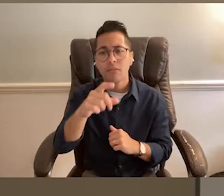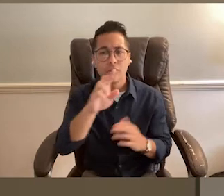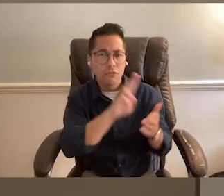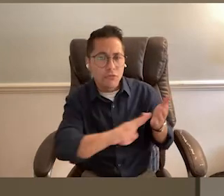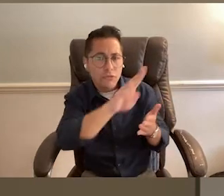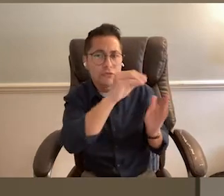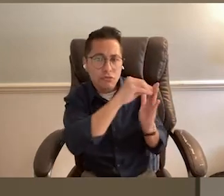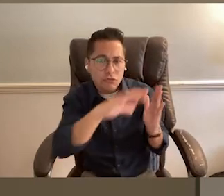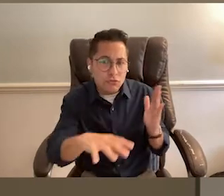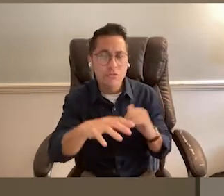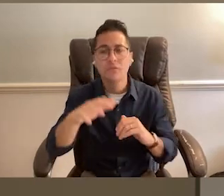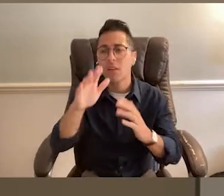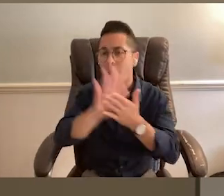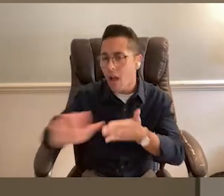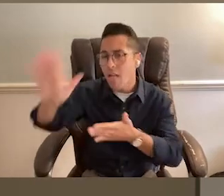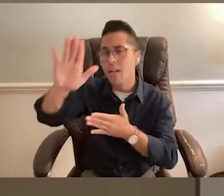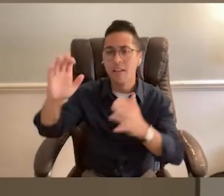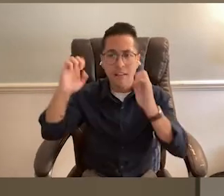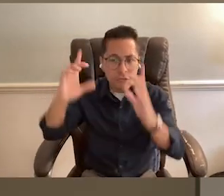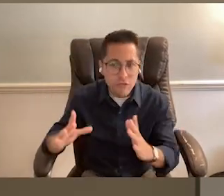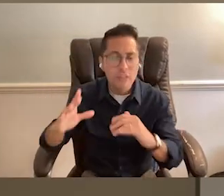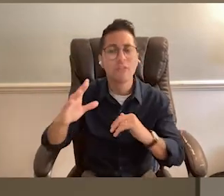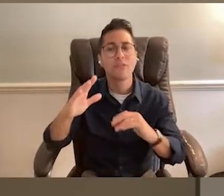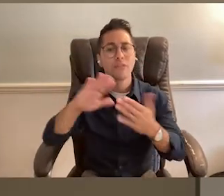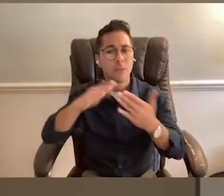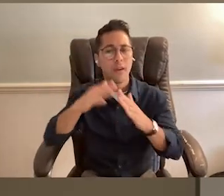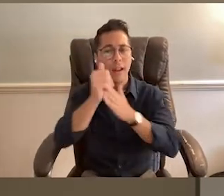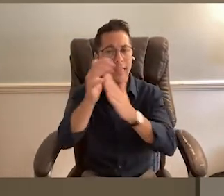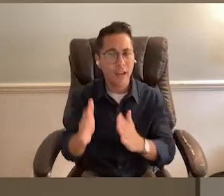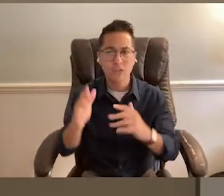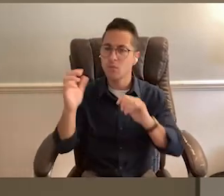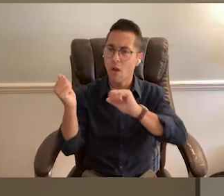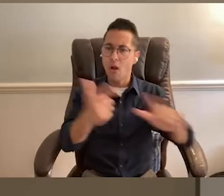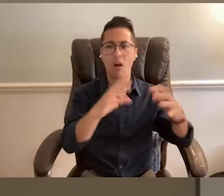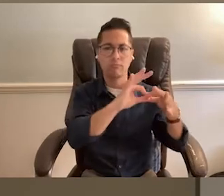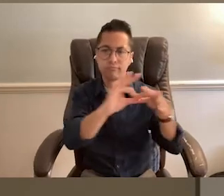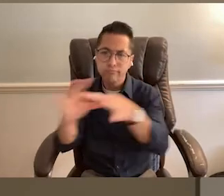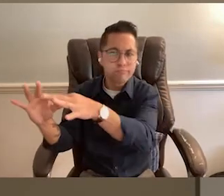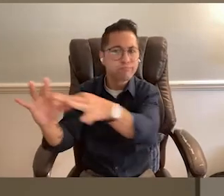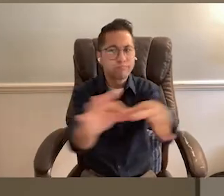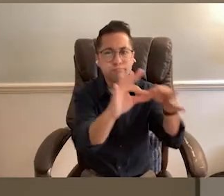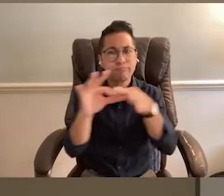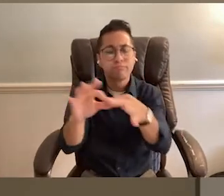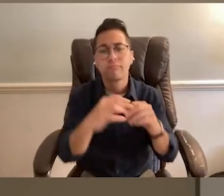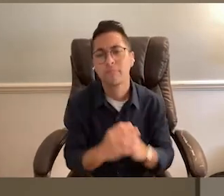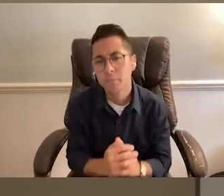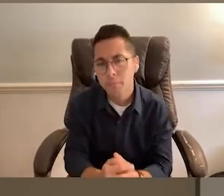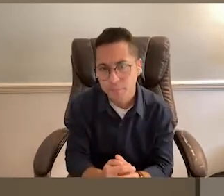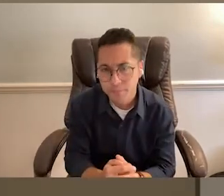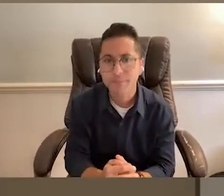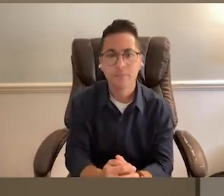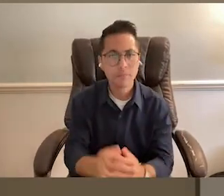and experience a full exposure experience to college life. And then we focus on creating authentic friendships with